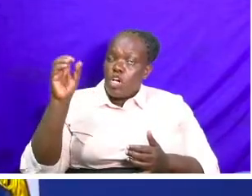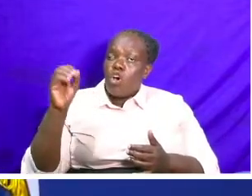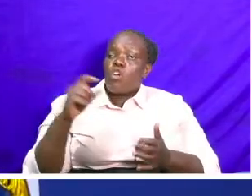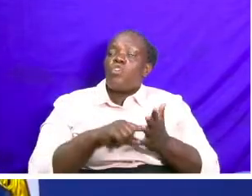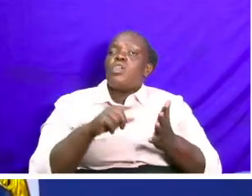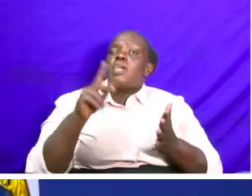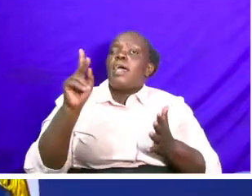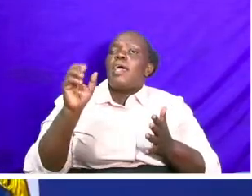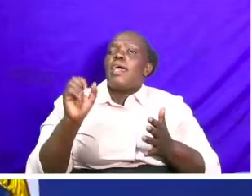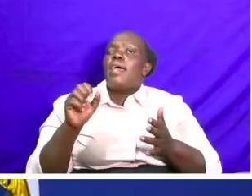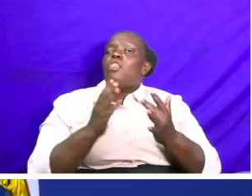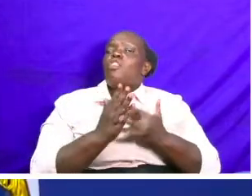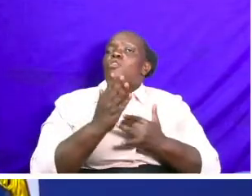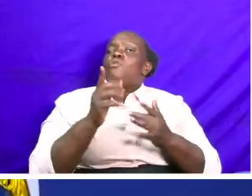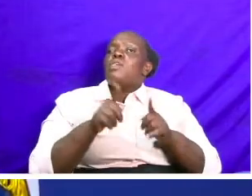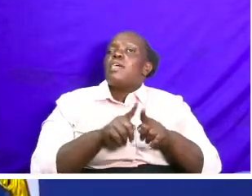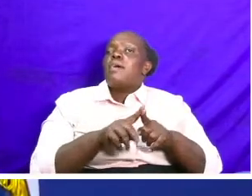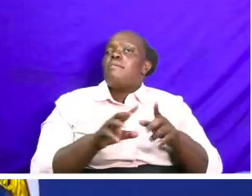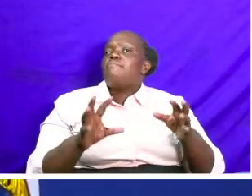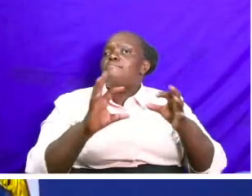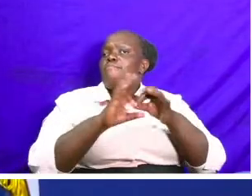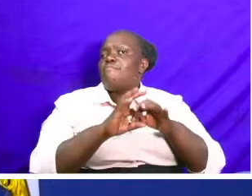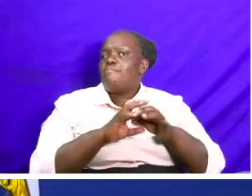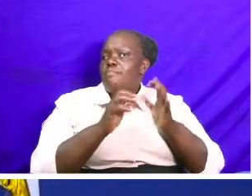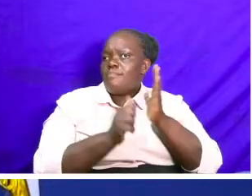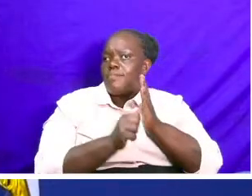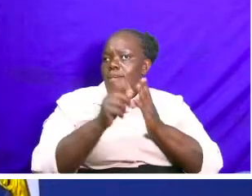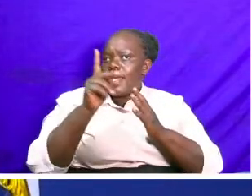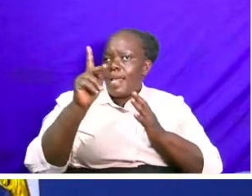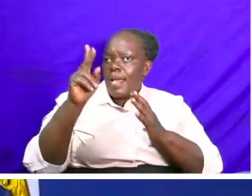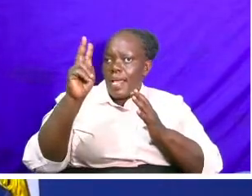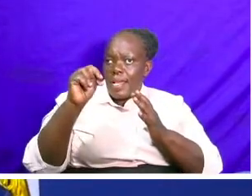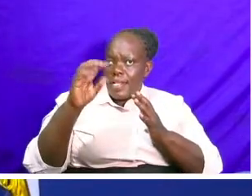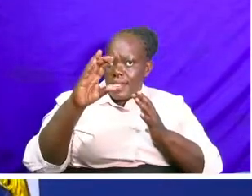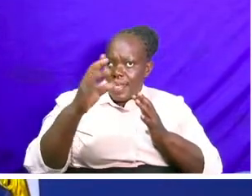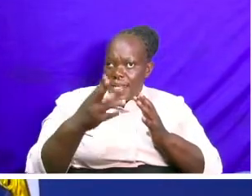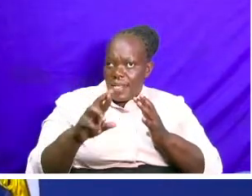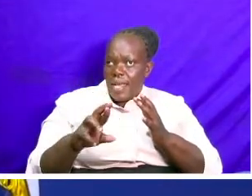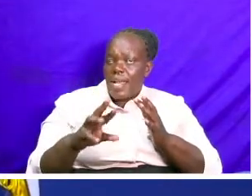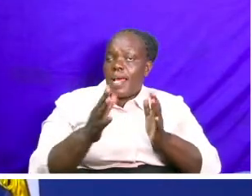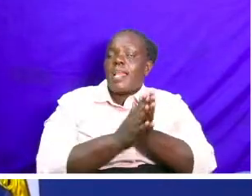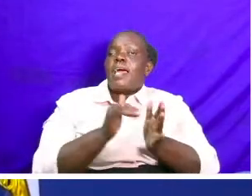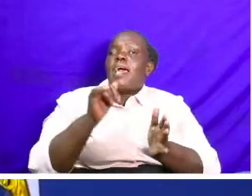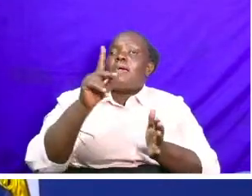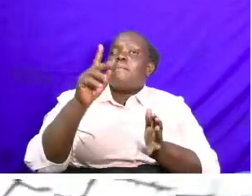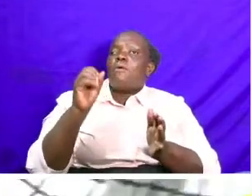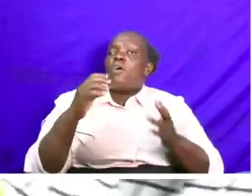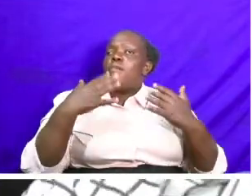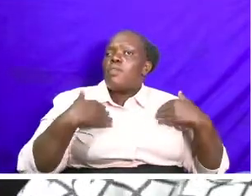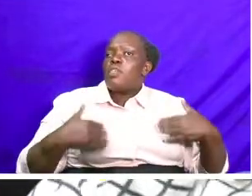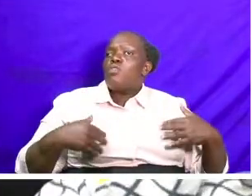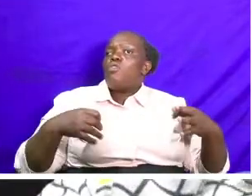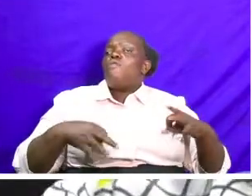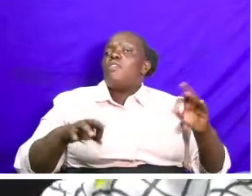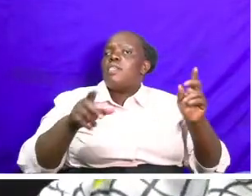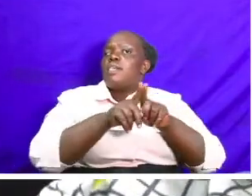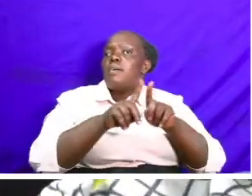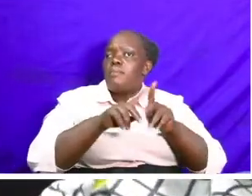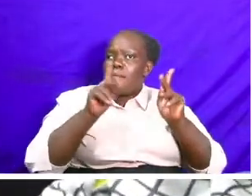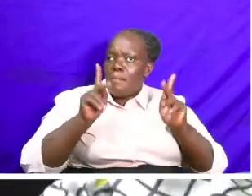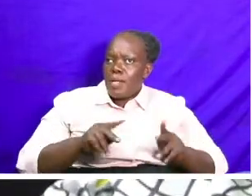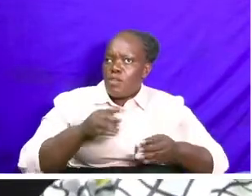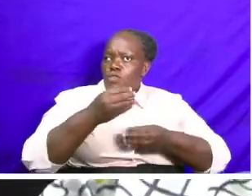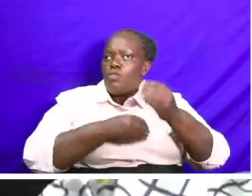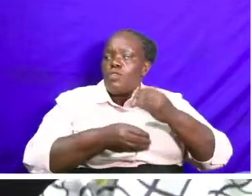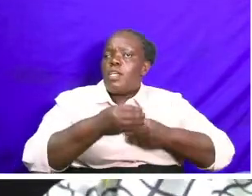info@victimscompensation.go.ke, or through partner agencies such as KNCHR and IPOA. The physical offices for in-person claims will